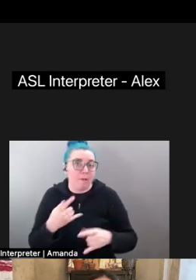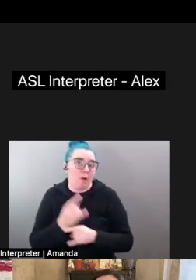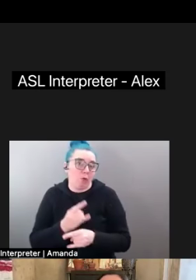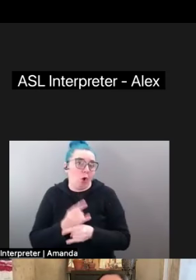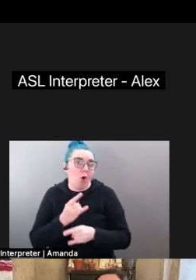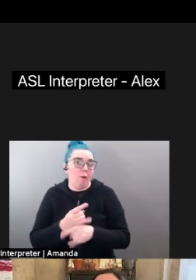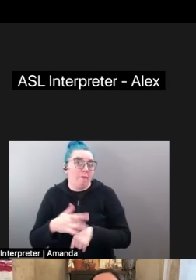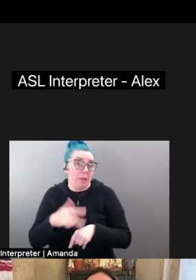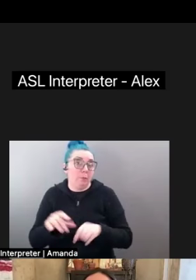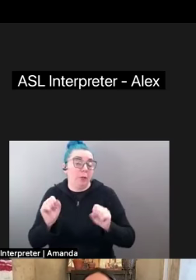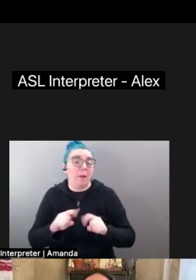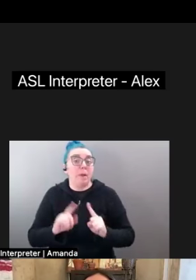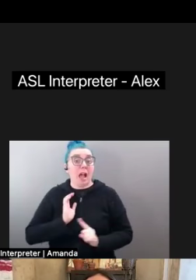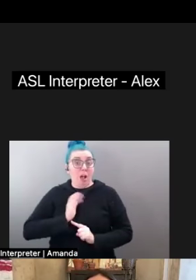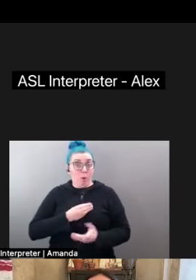of alcohol.